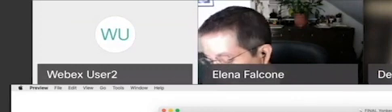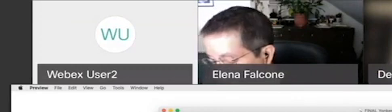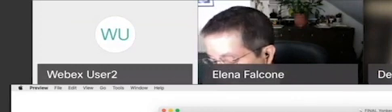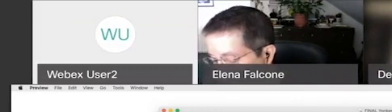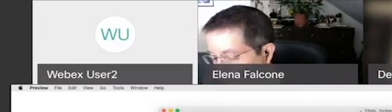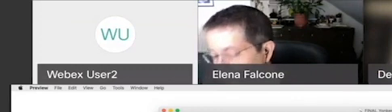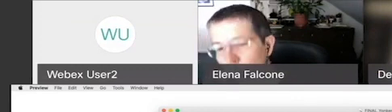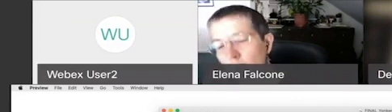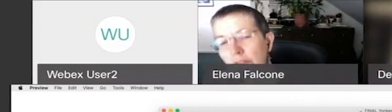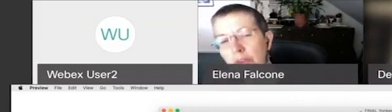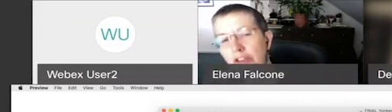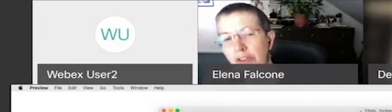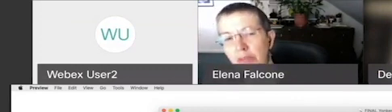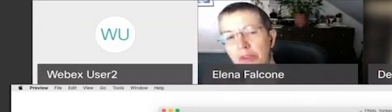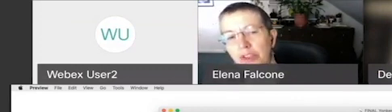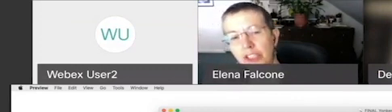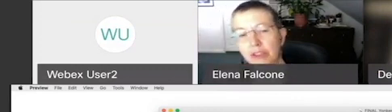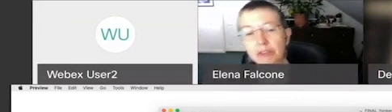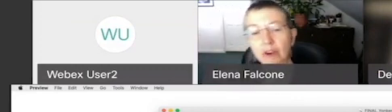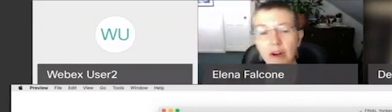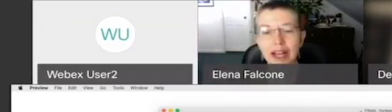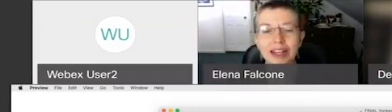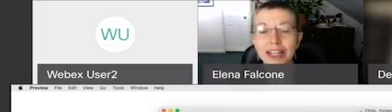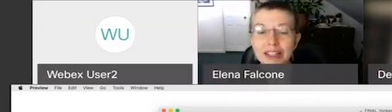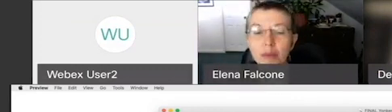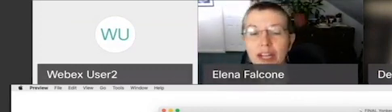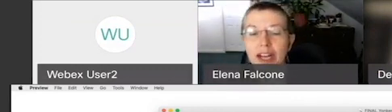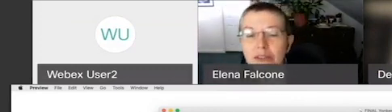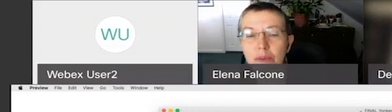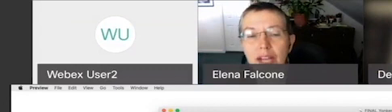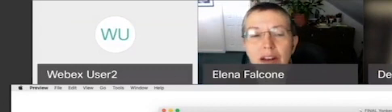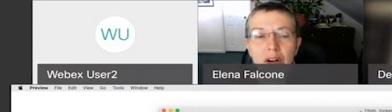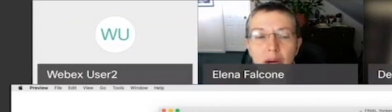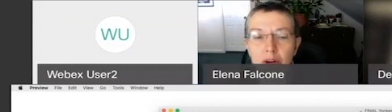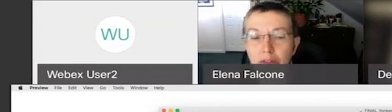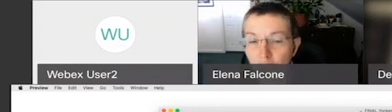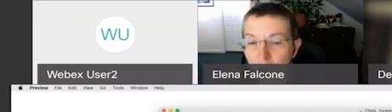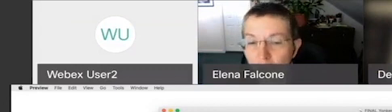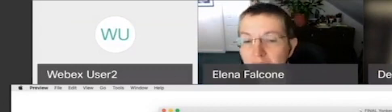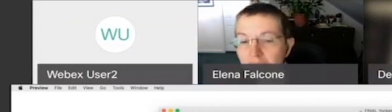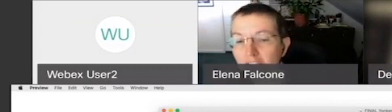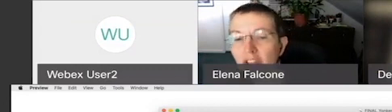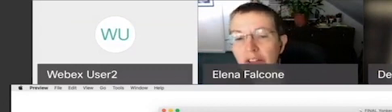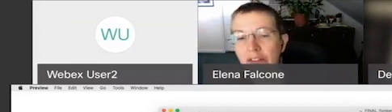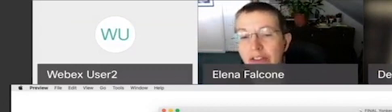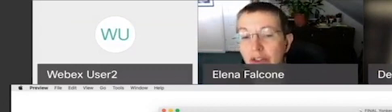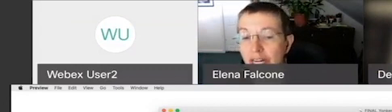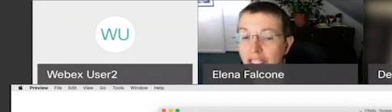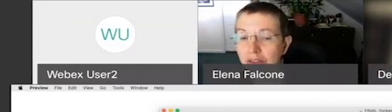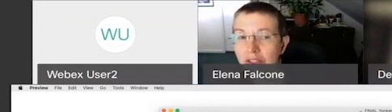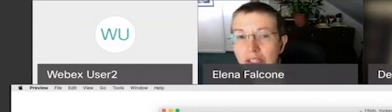slides from all of the materials that have been shared so far. Next up, we have a review of the critical advance